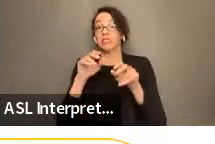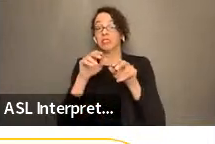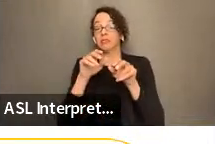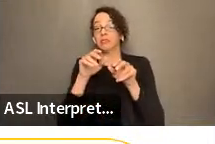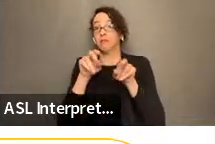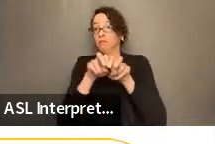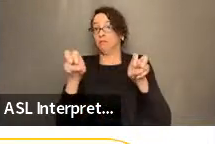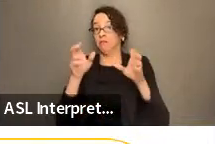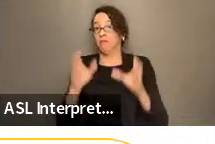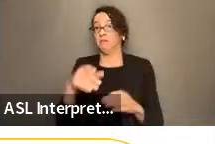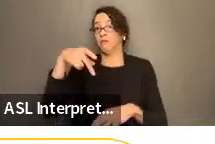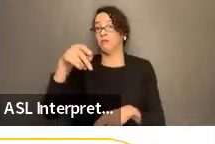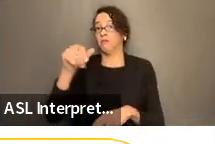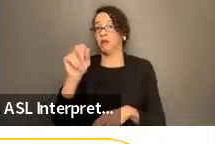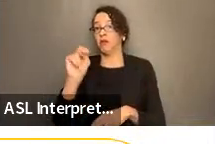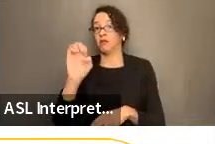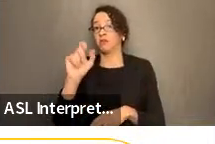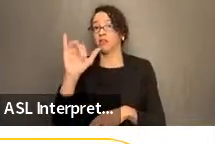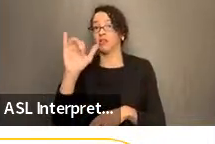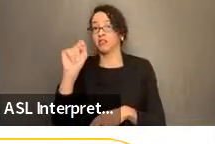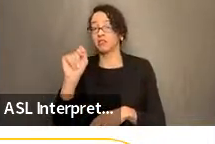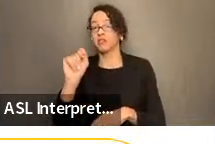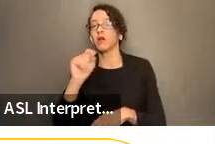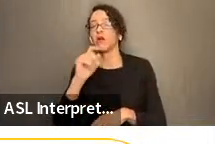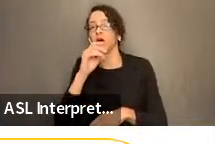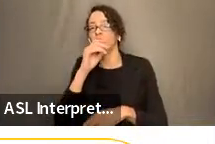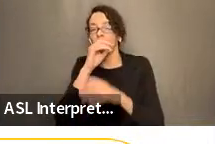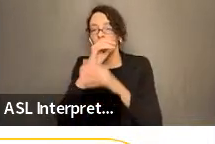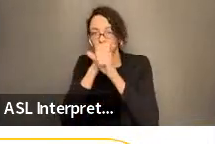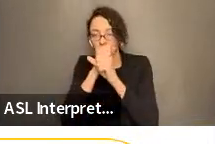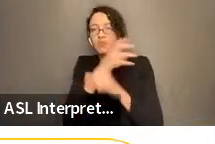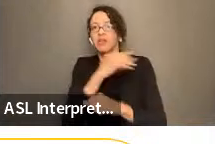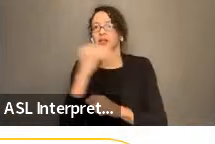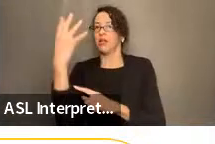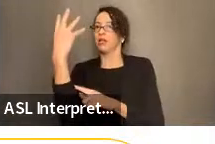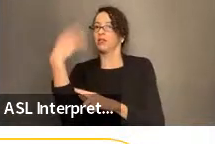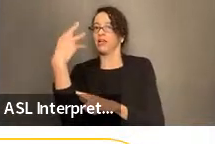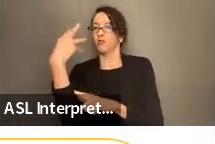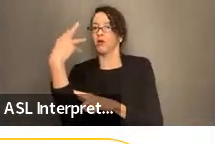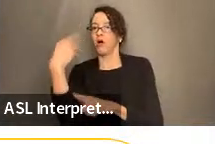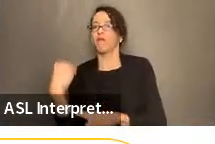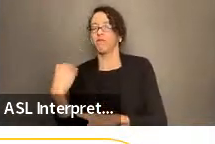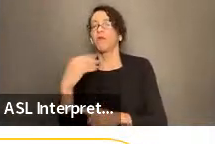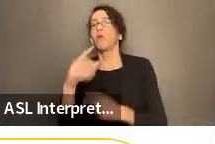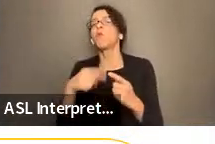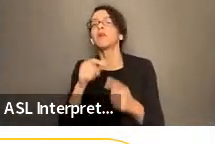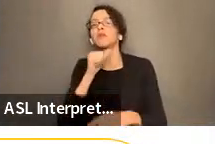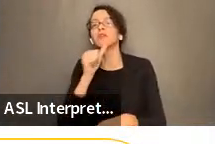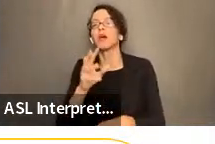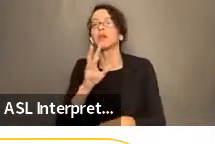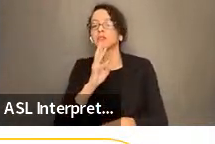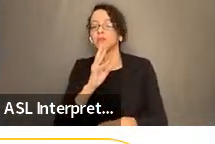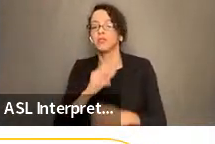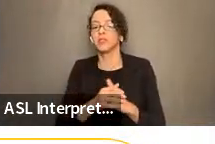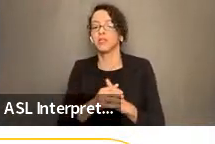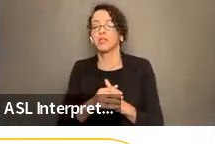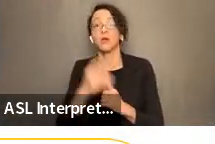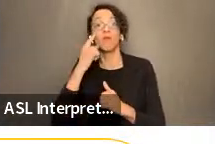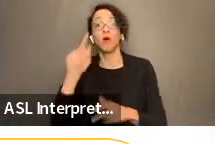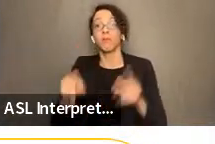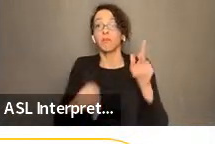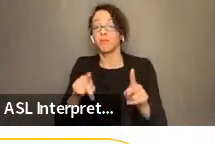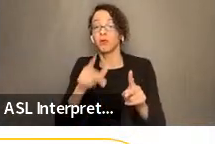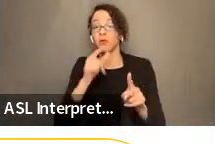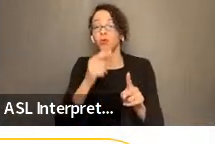turn off your camera if you are not speaking. And then for our attendees, please ask your questions in